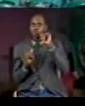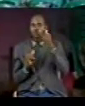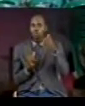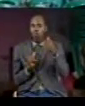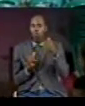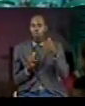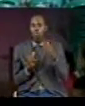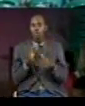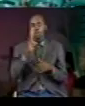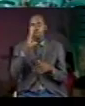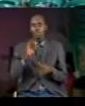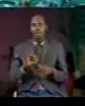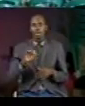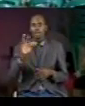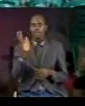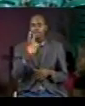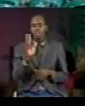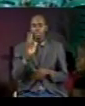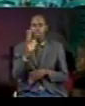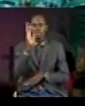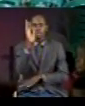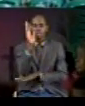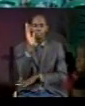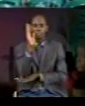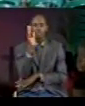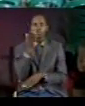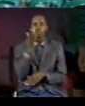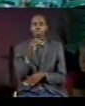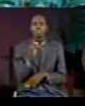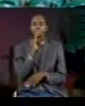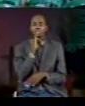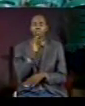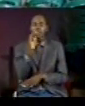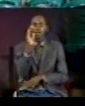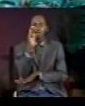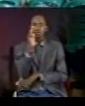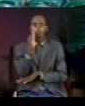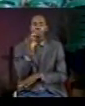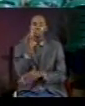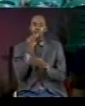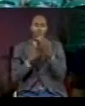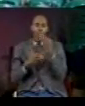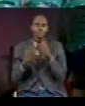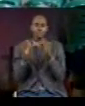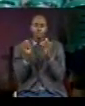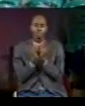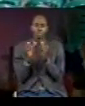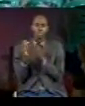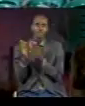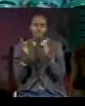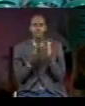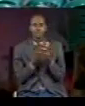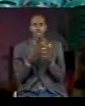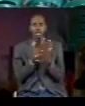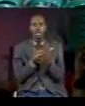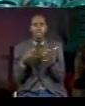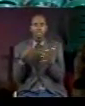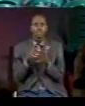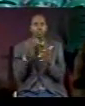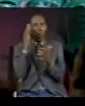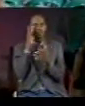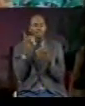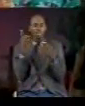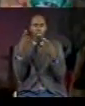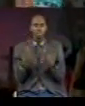3 p.m., there is lunch hour with Jesus, and that will be taking place in the